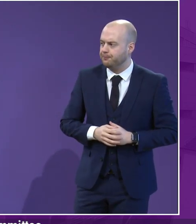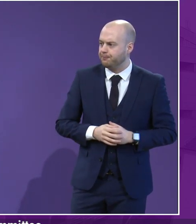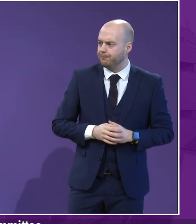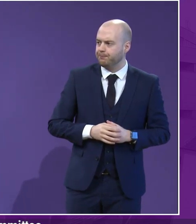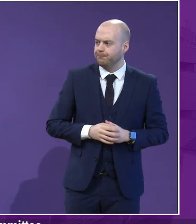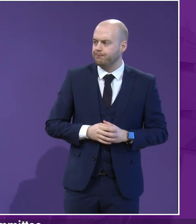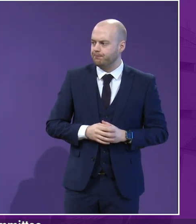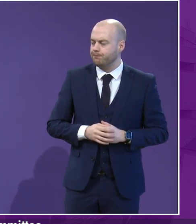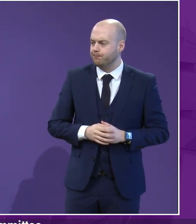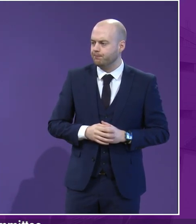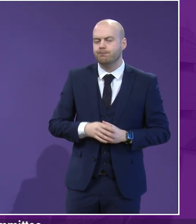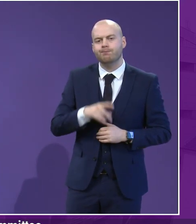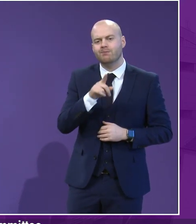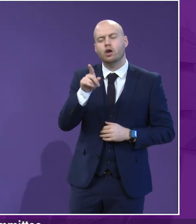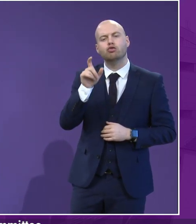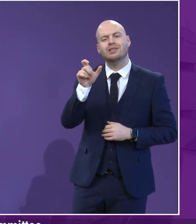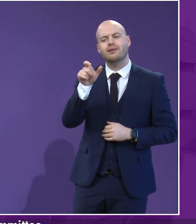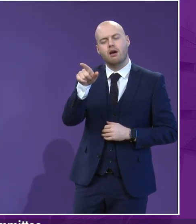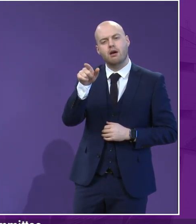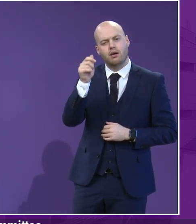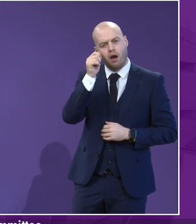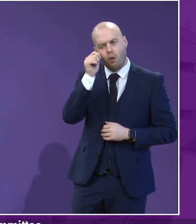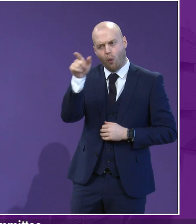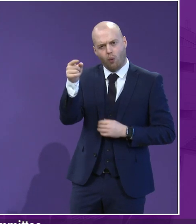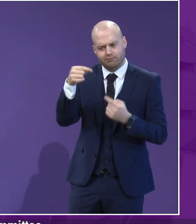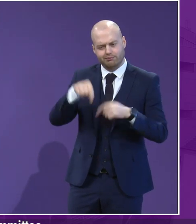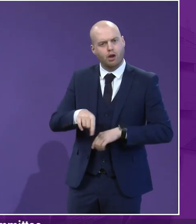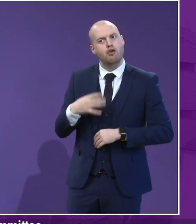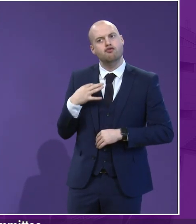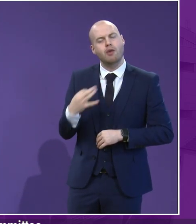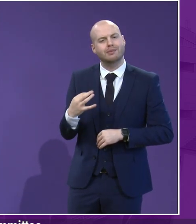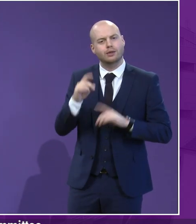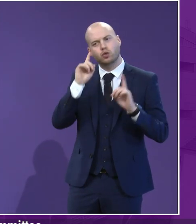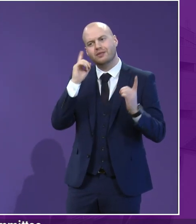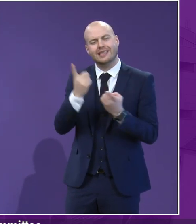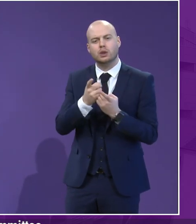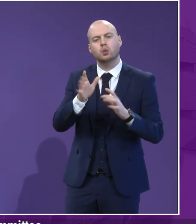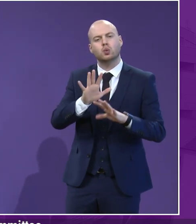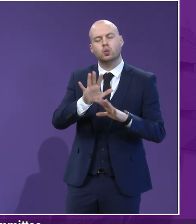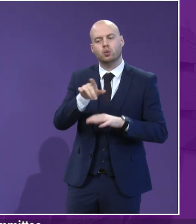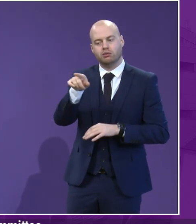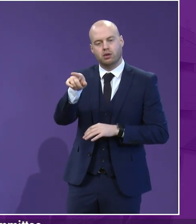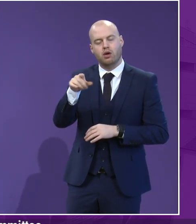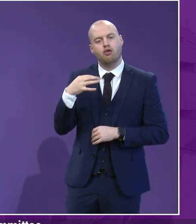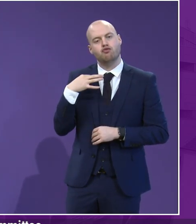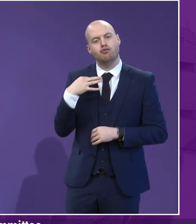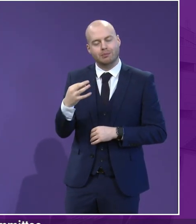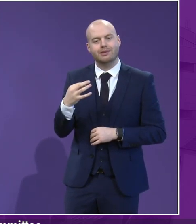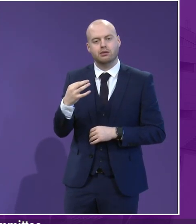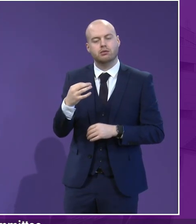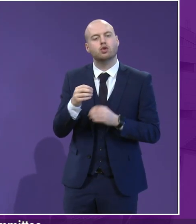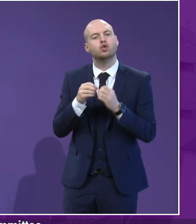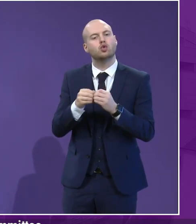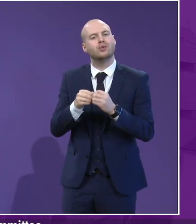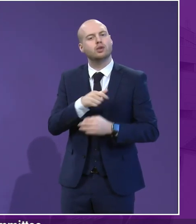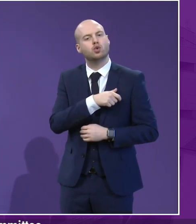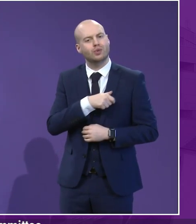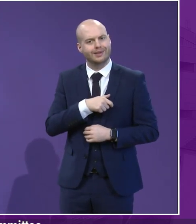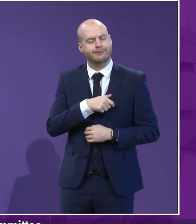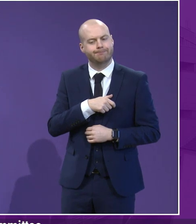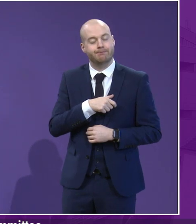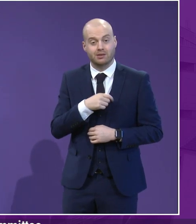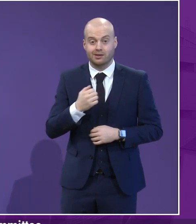have, and see them as people and not just as a disability. My final question is